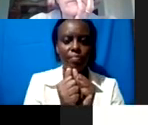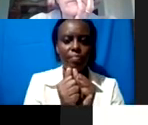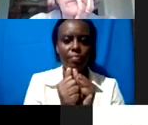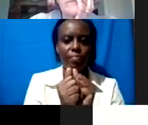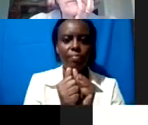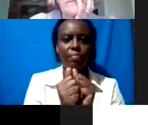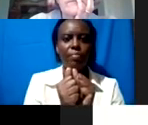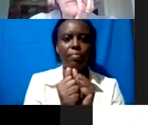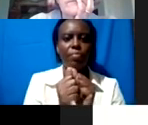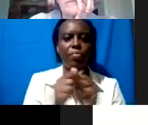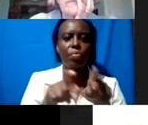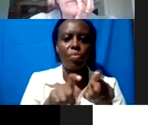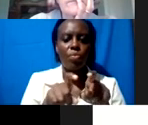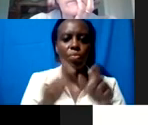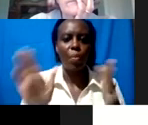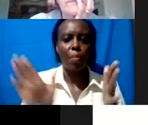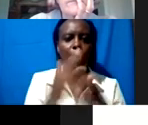the nomination of